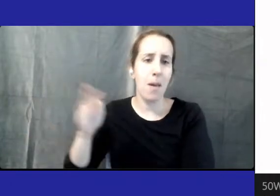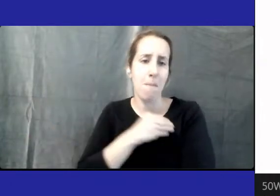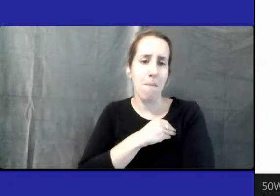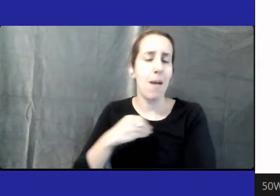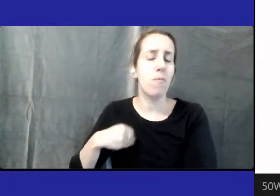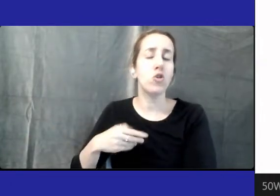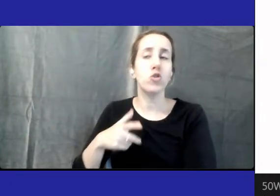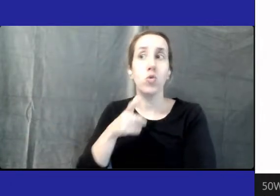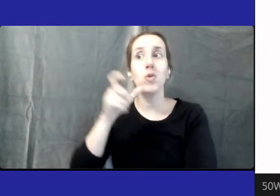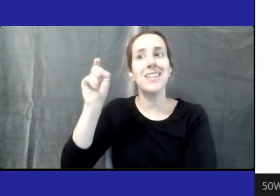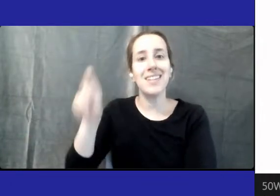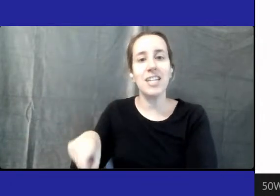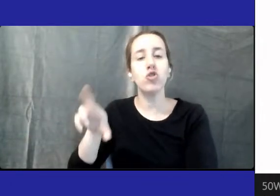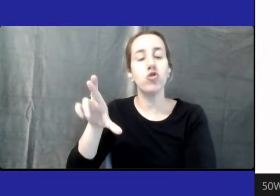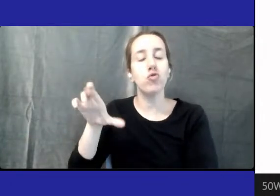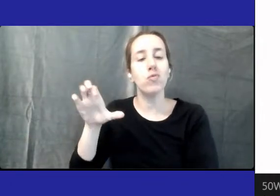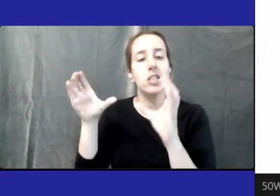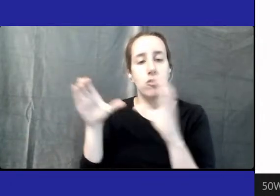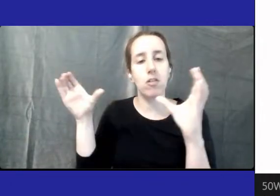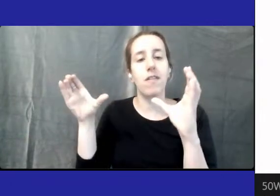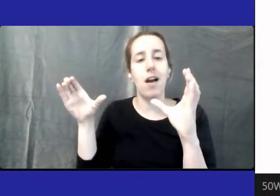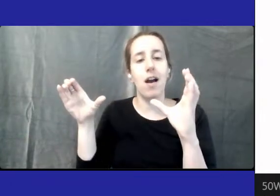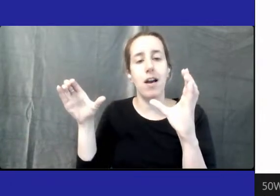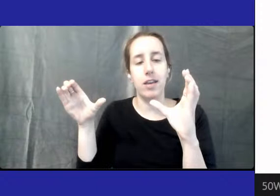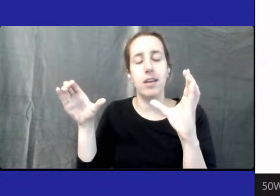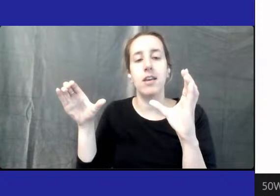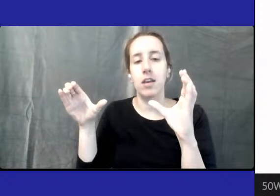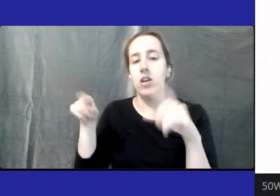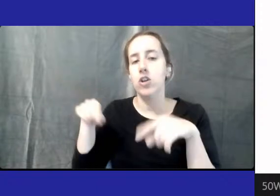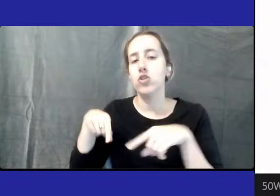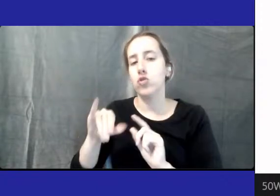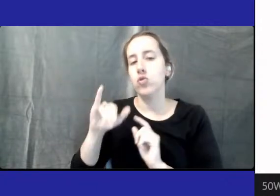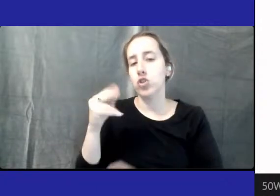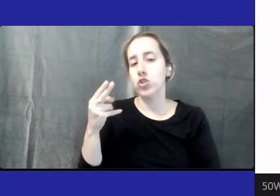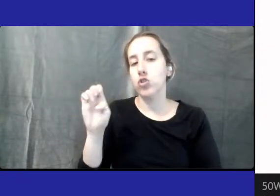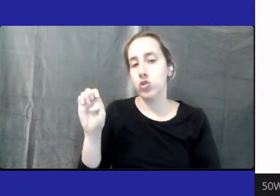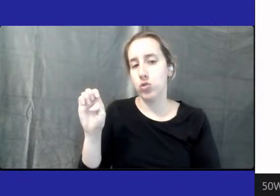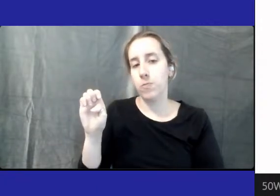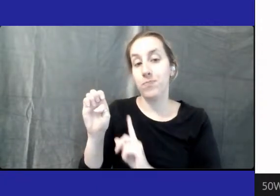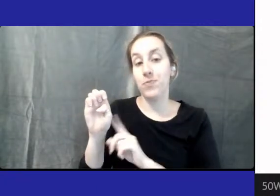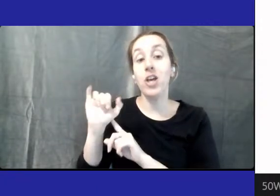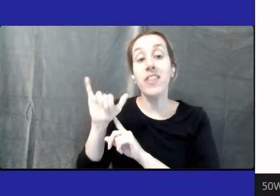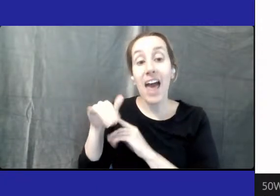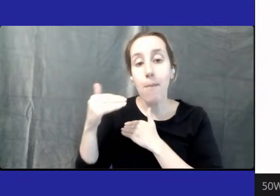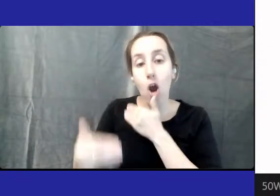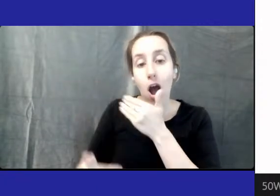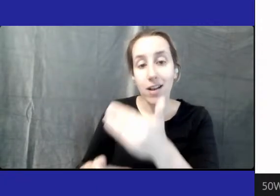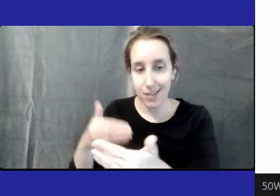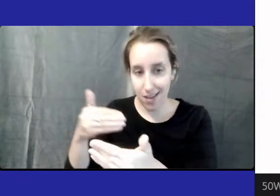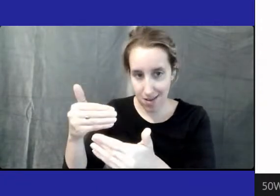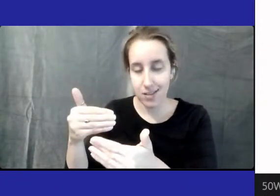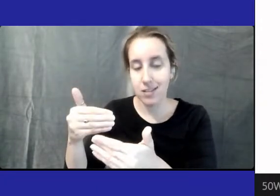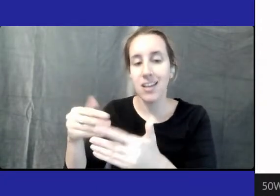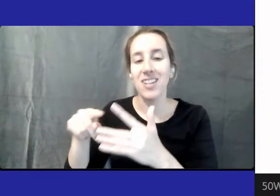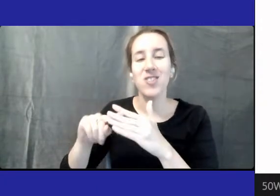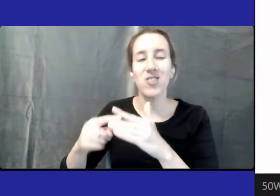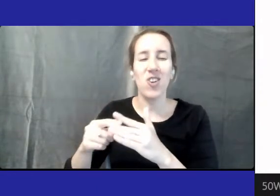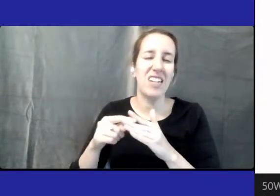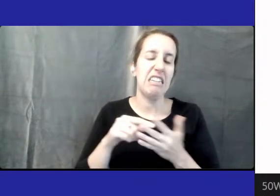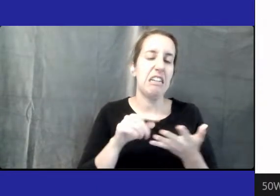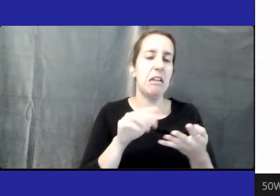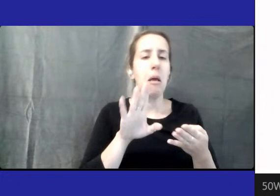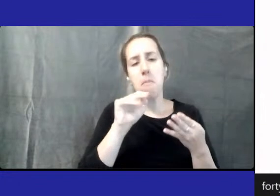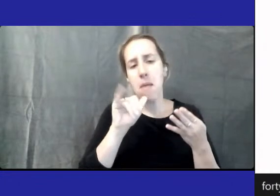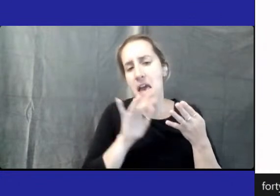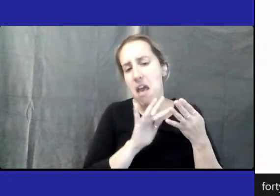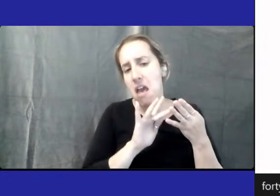redetermine themselves in the month of June. That process began in the middle of May, when the recertification